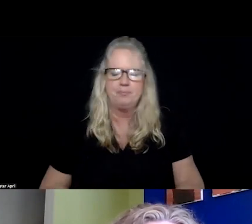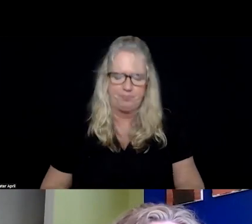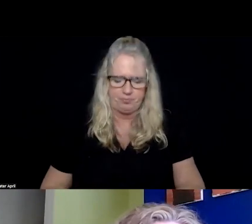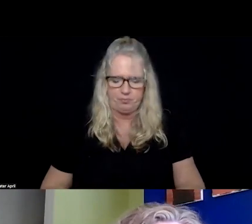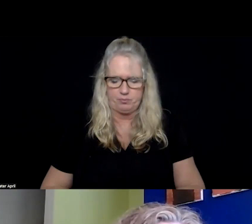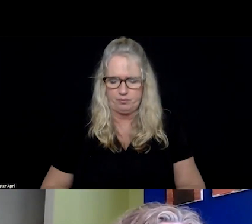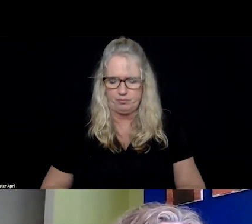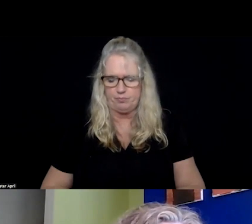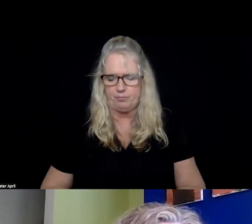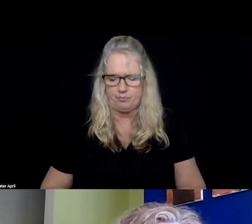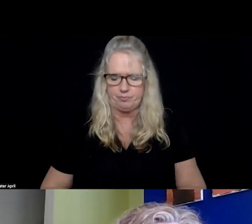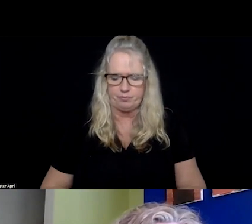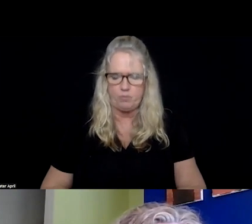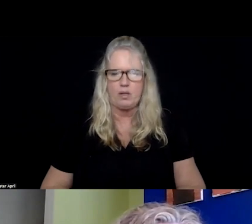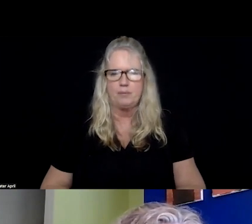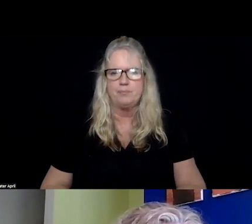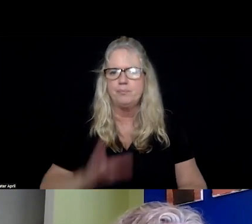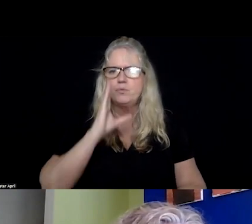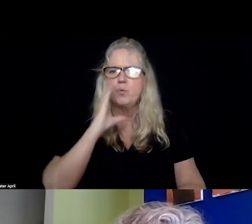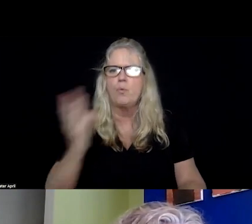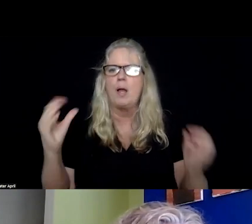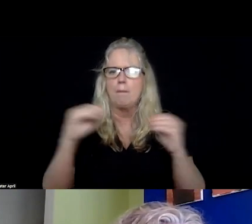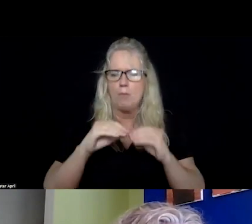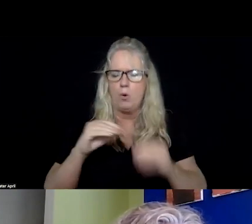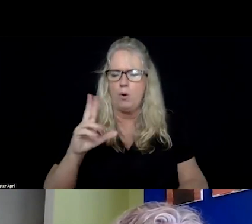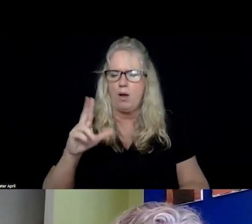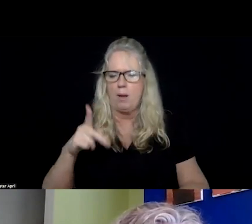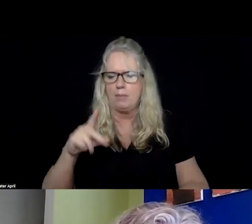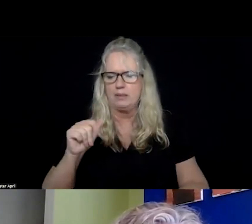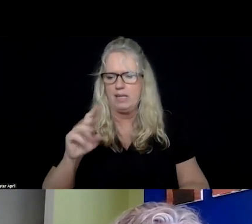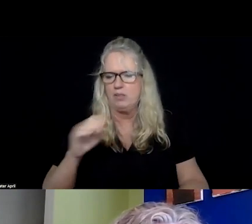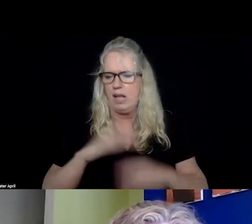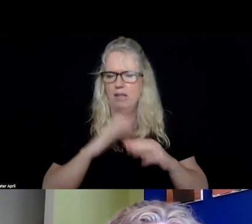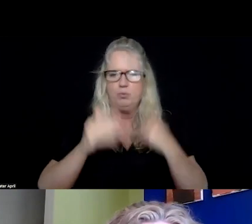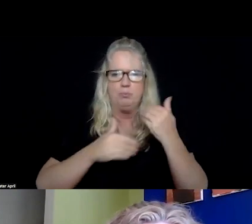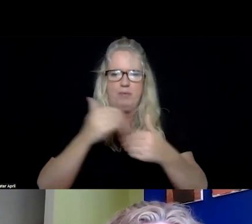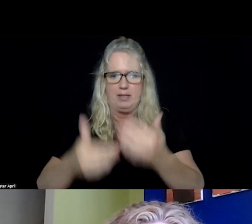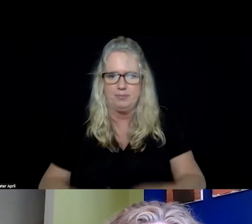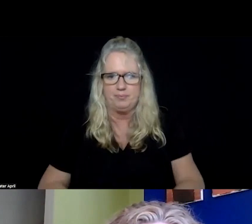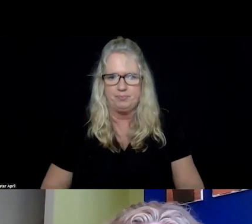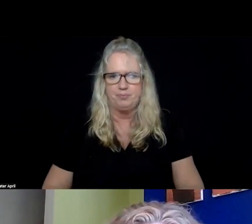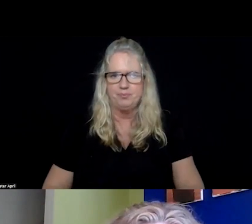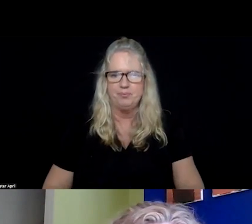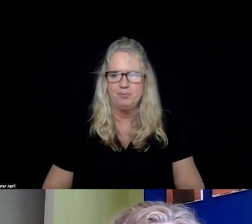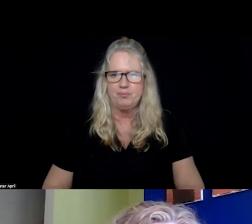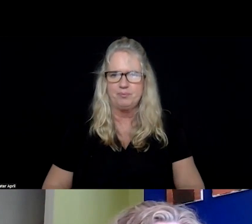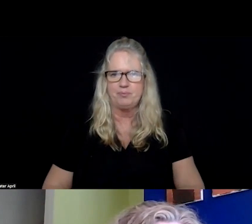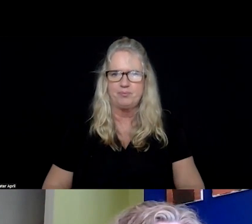So we'll have further updates on that as well as things move ahead. Next